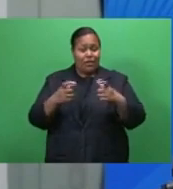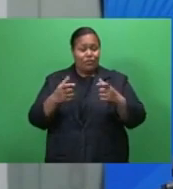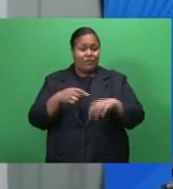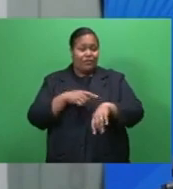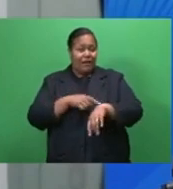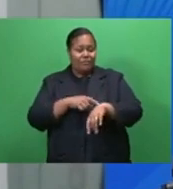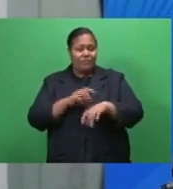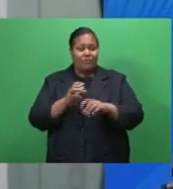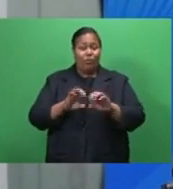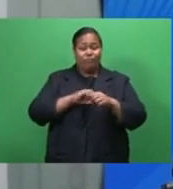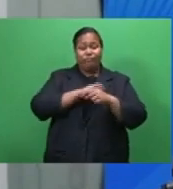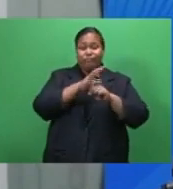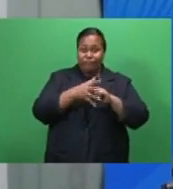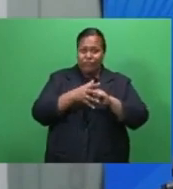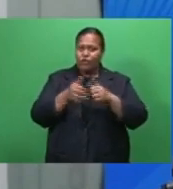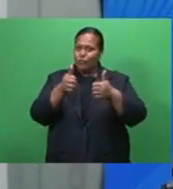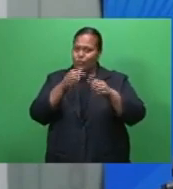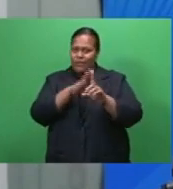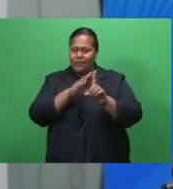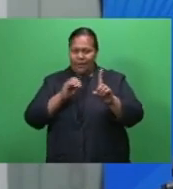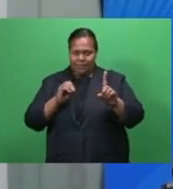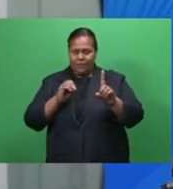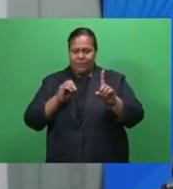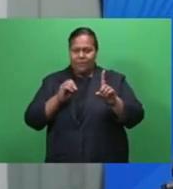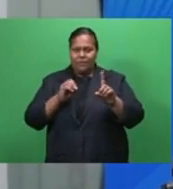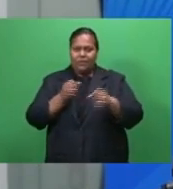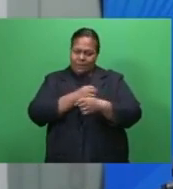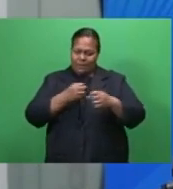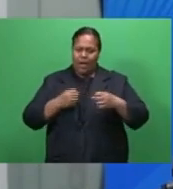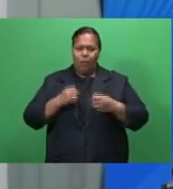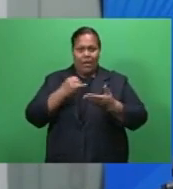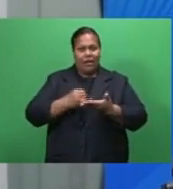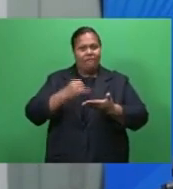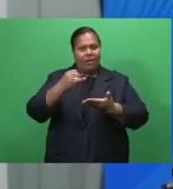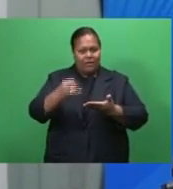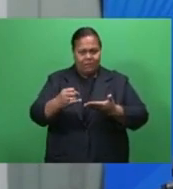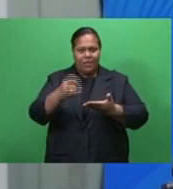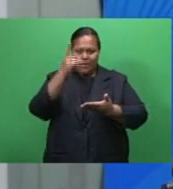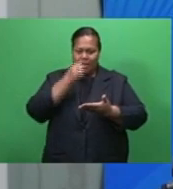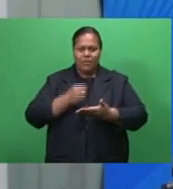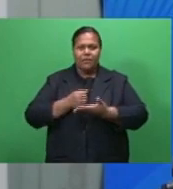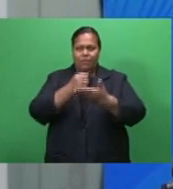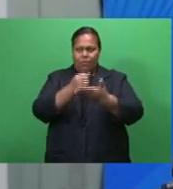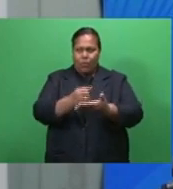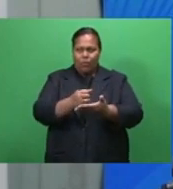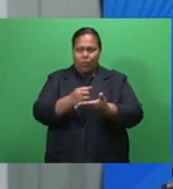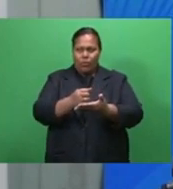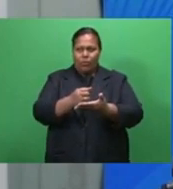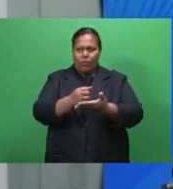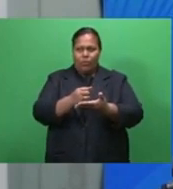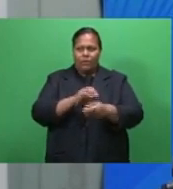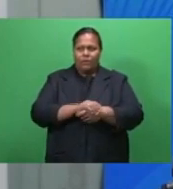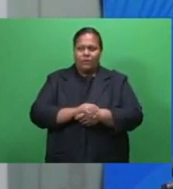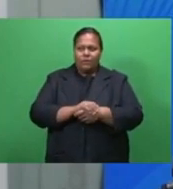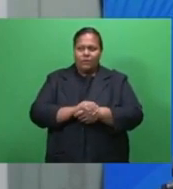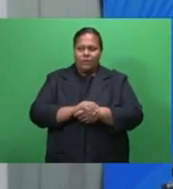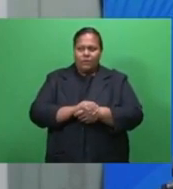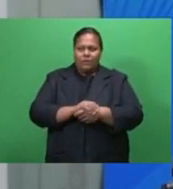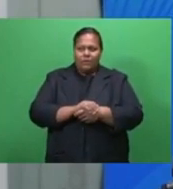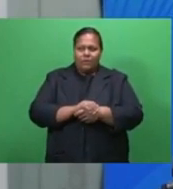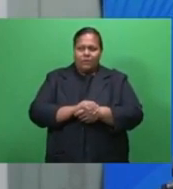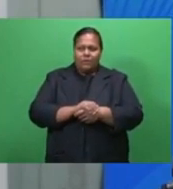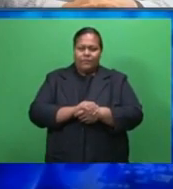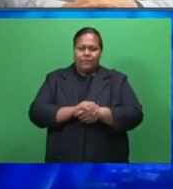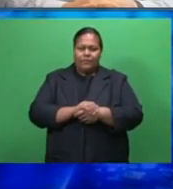COVID-19, it's a good example of how investment can support the employment of workers and the